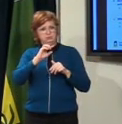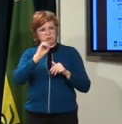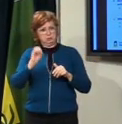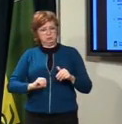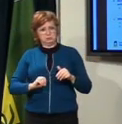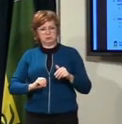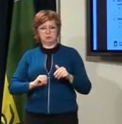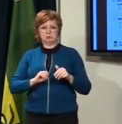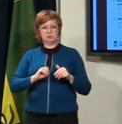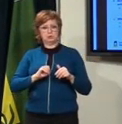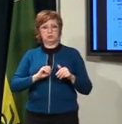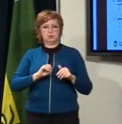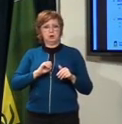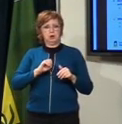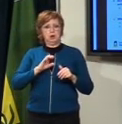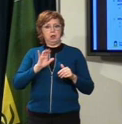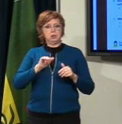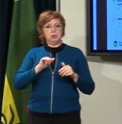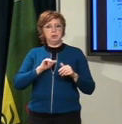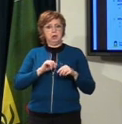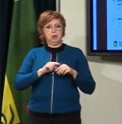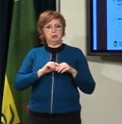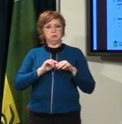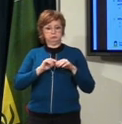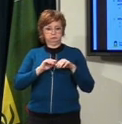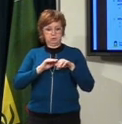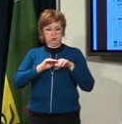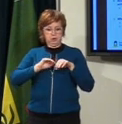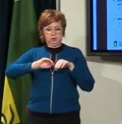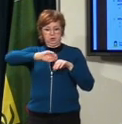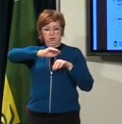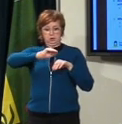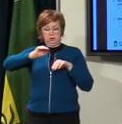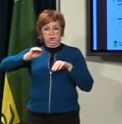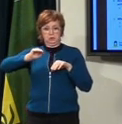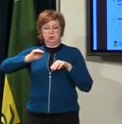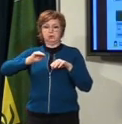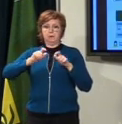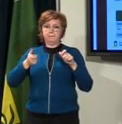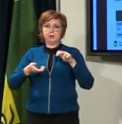mark very significant movement in terms of our response.